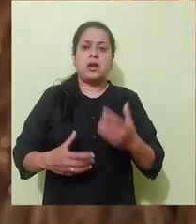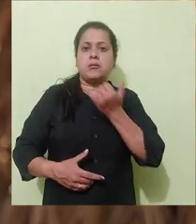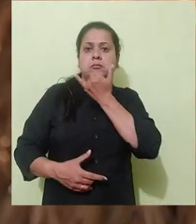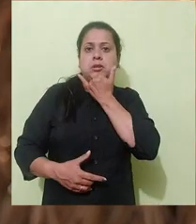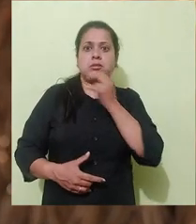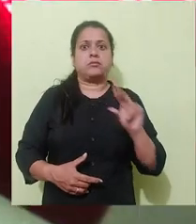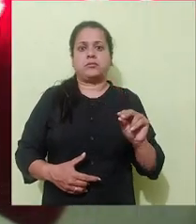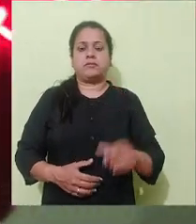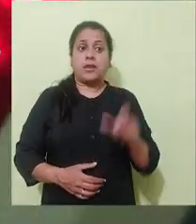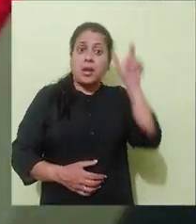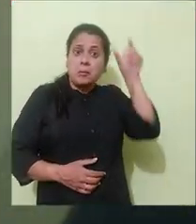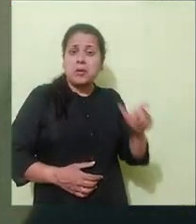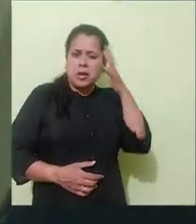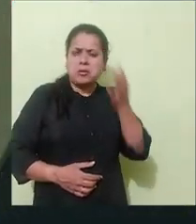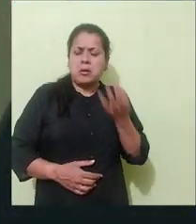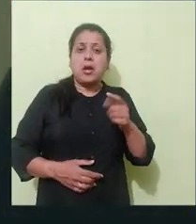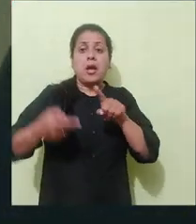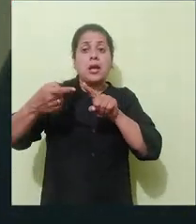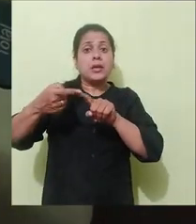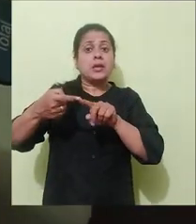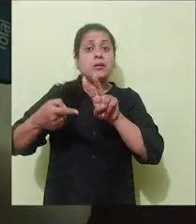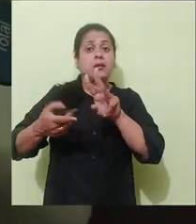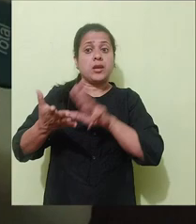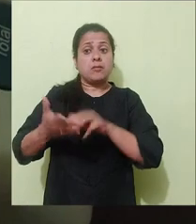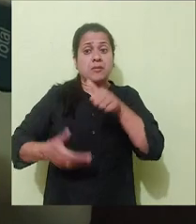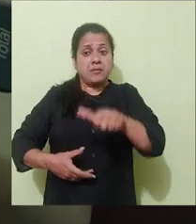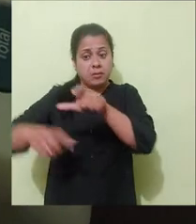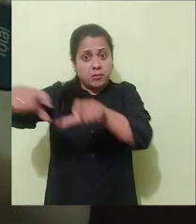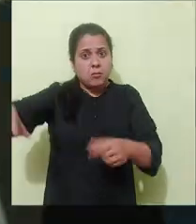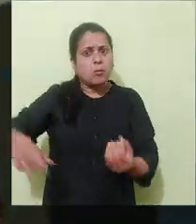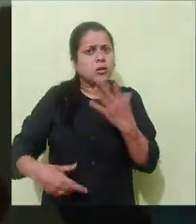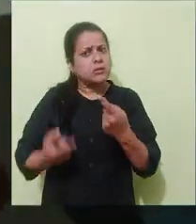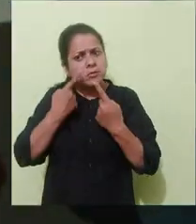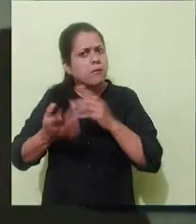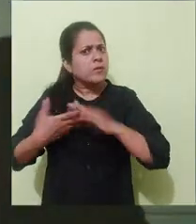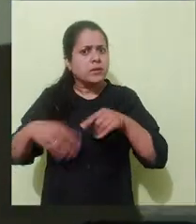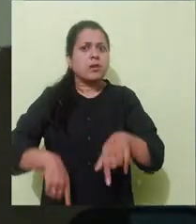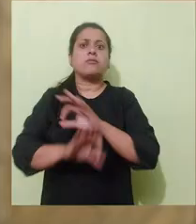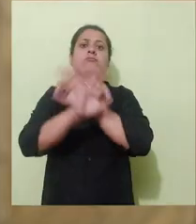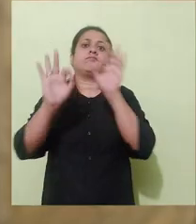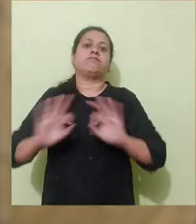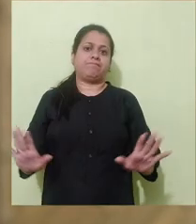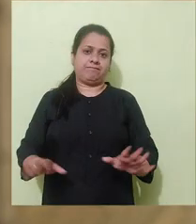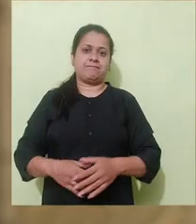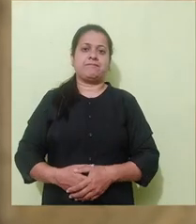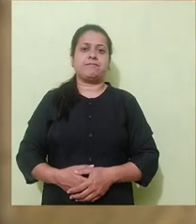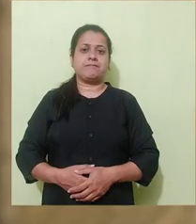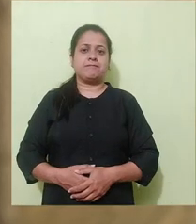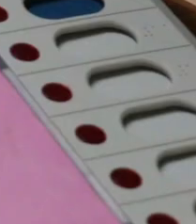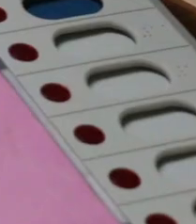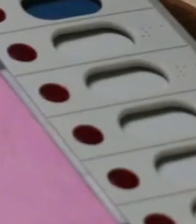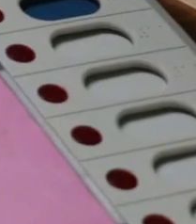this error-free elections. The EVM experts have thoroughly checked this EVM machines since morning, and we are ready for